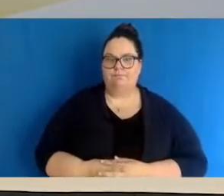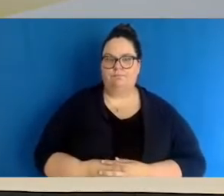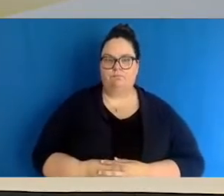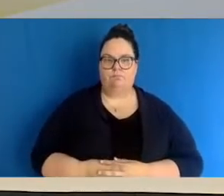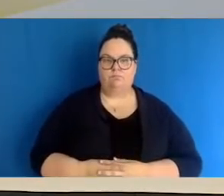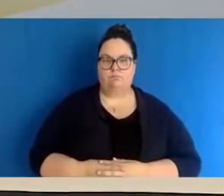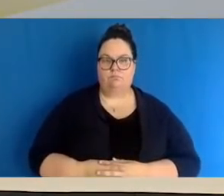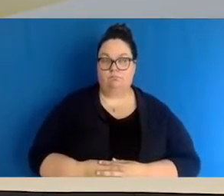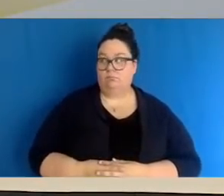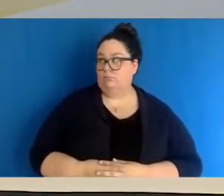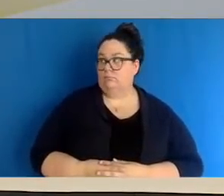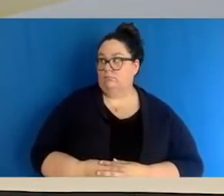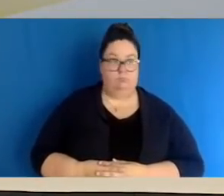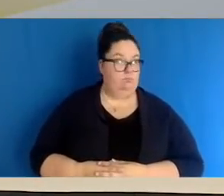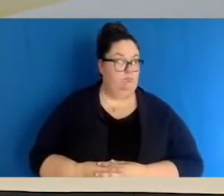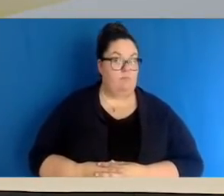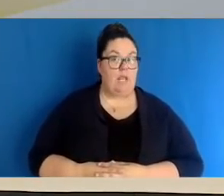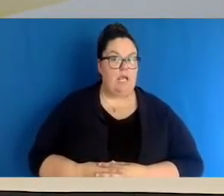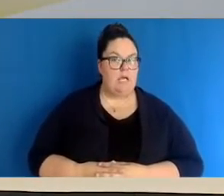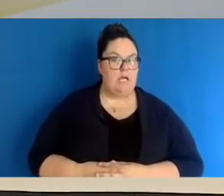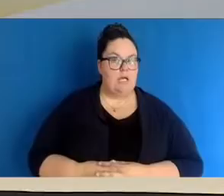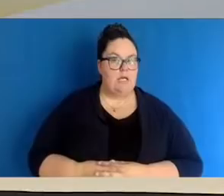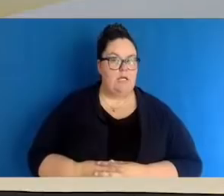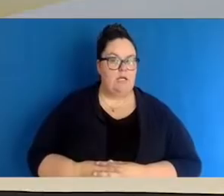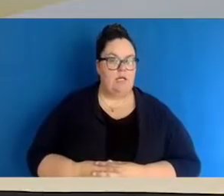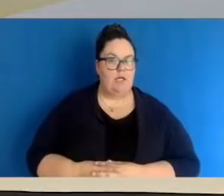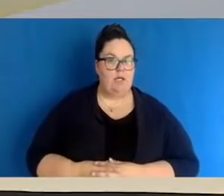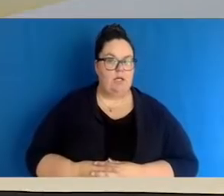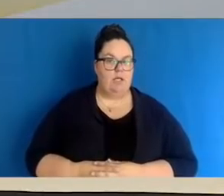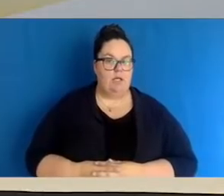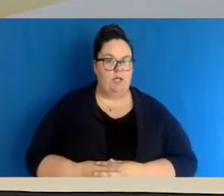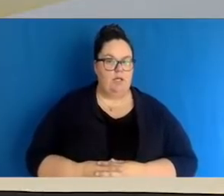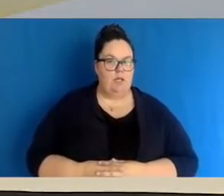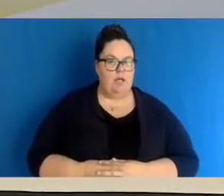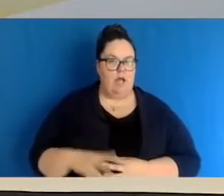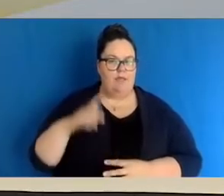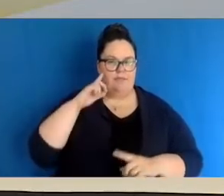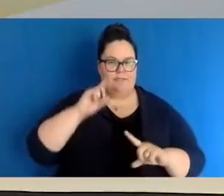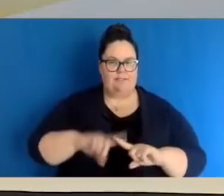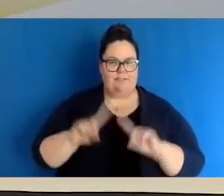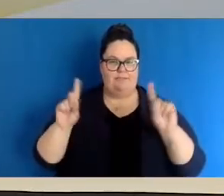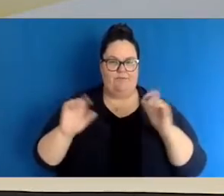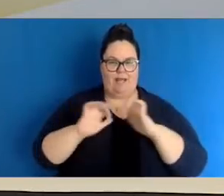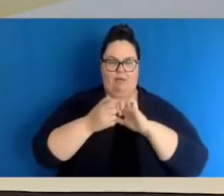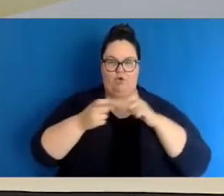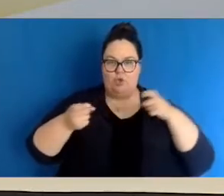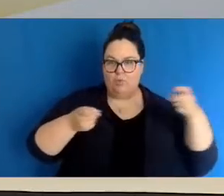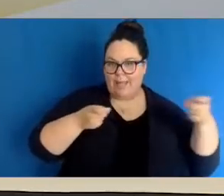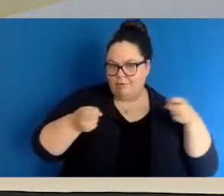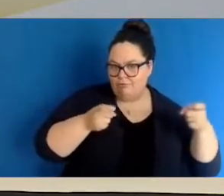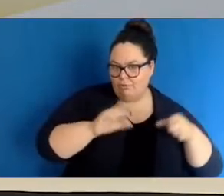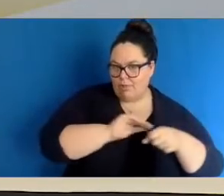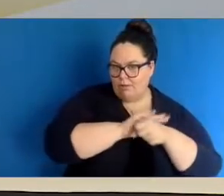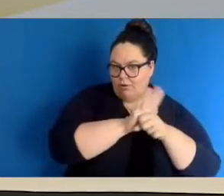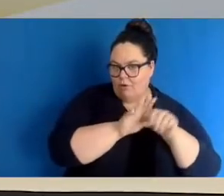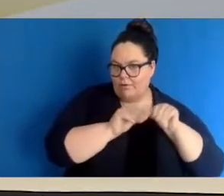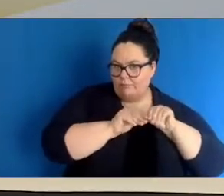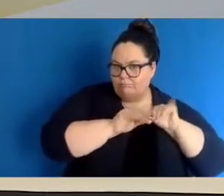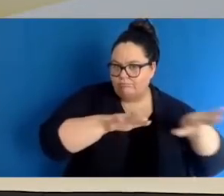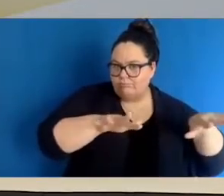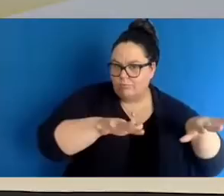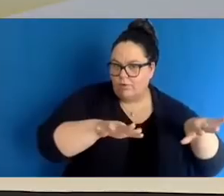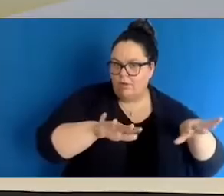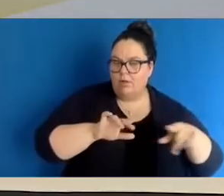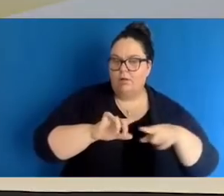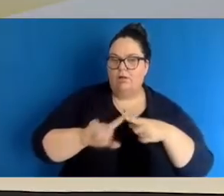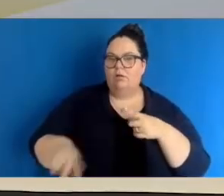I think, and that may have been. I think there's a difference between how you handle an outbreak and